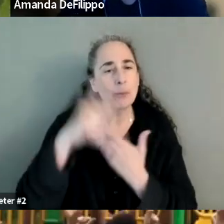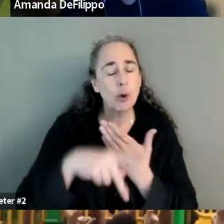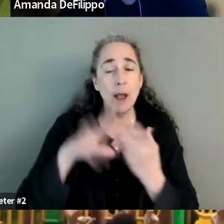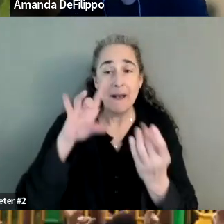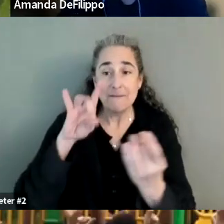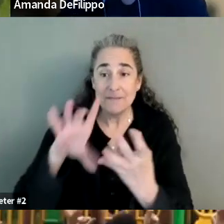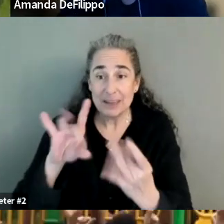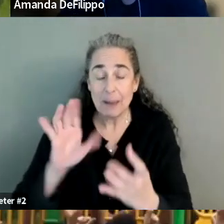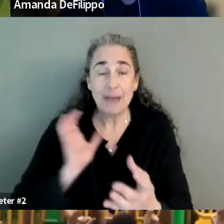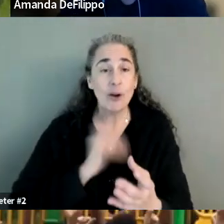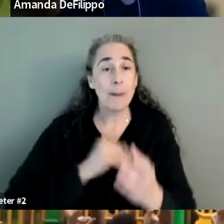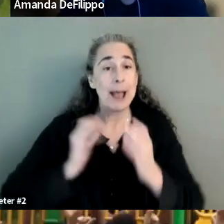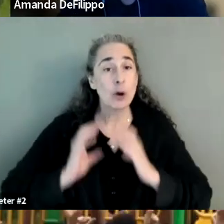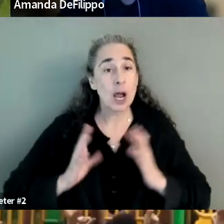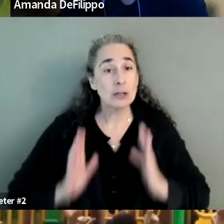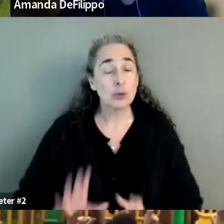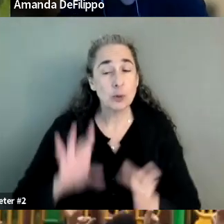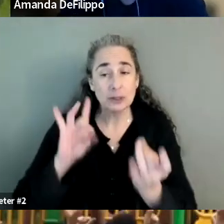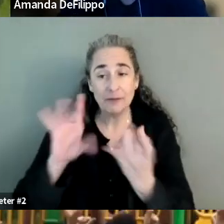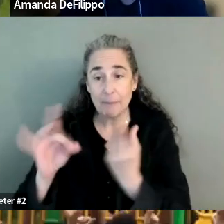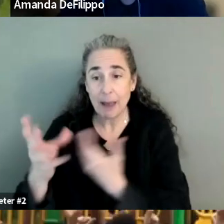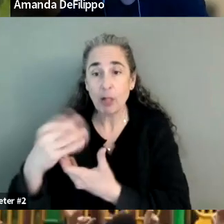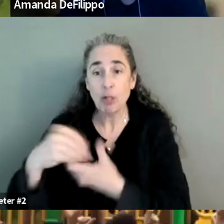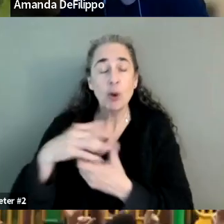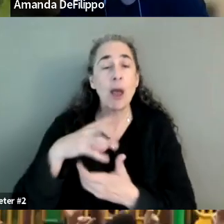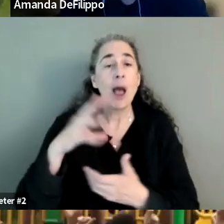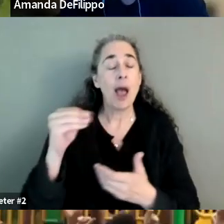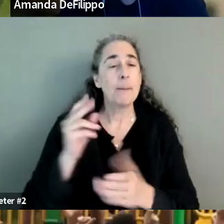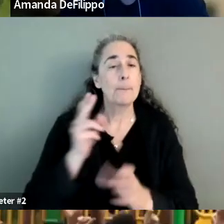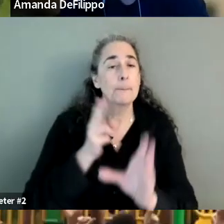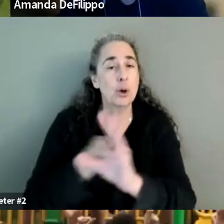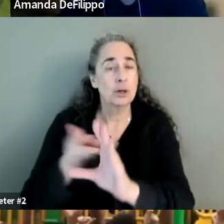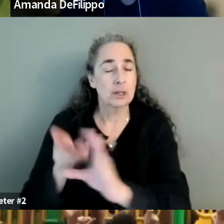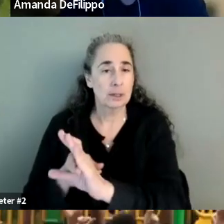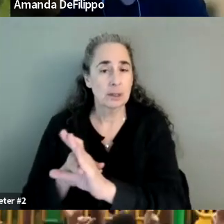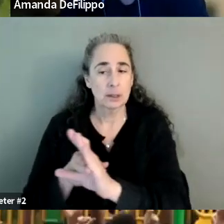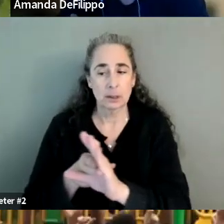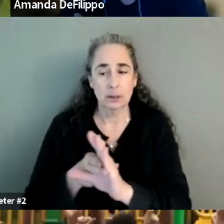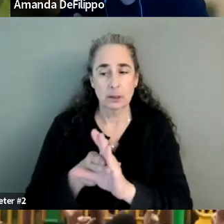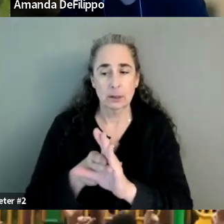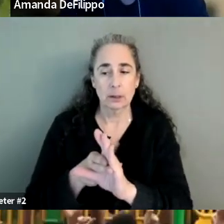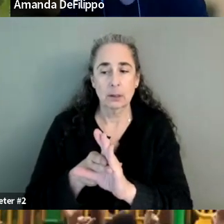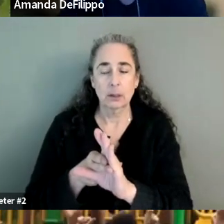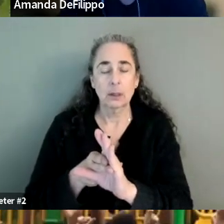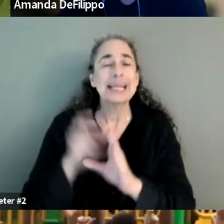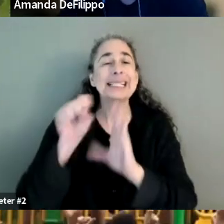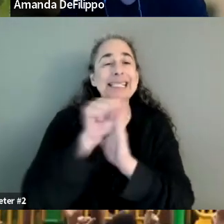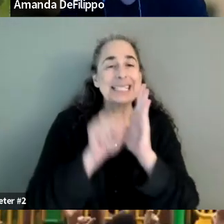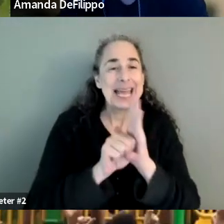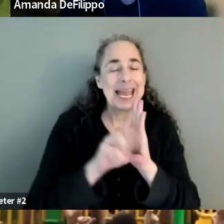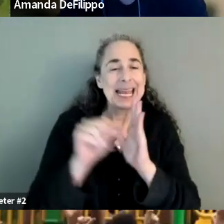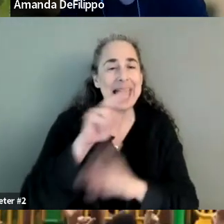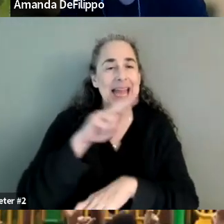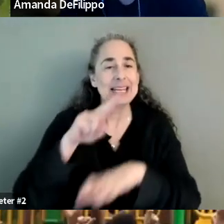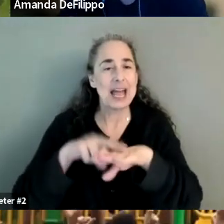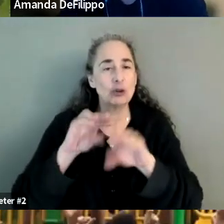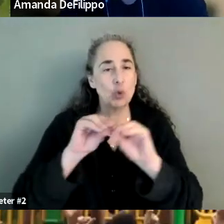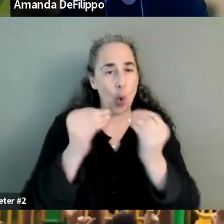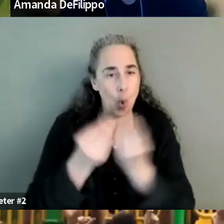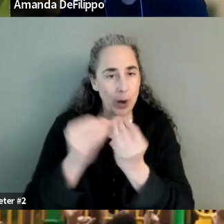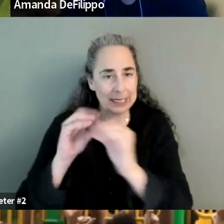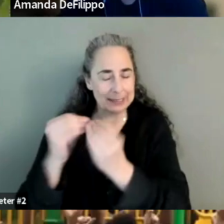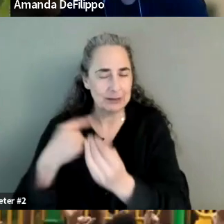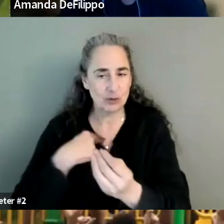from our customers, and we do participate in state and national organizations to help keep us on